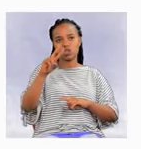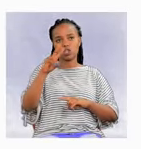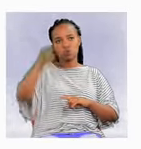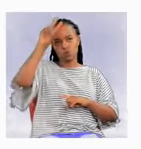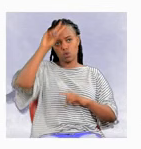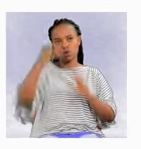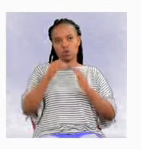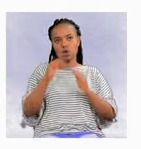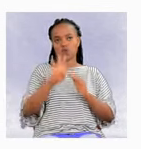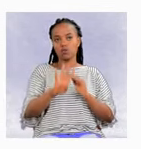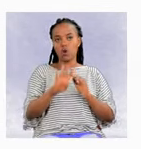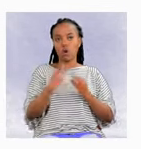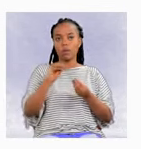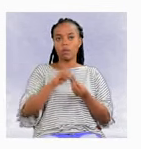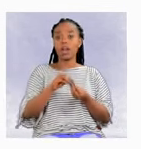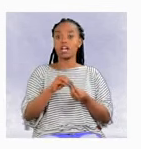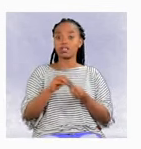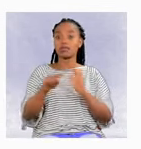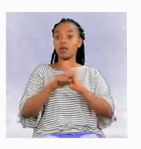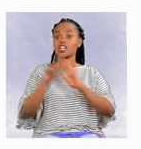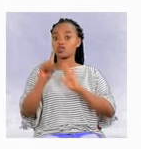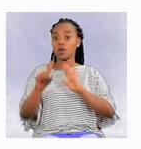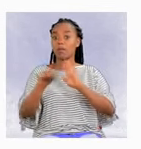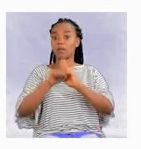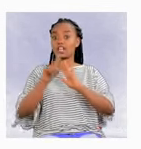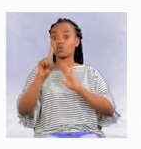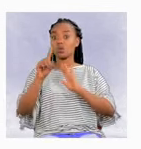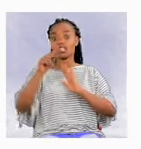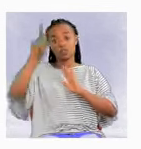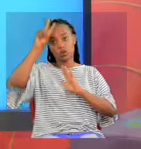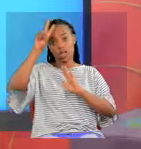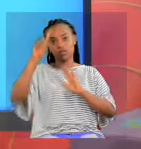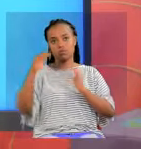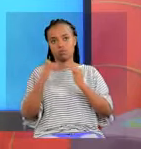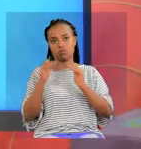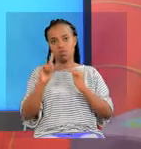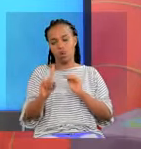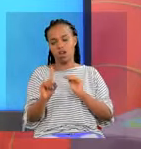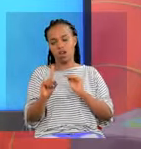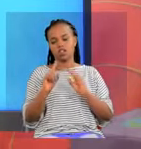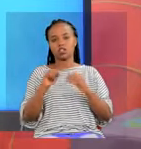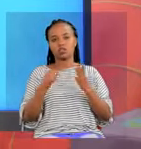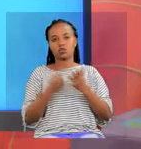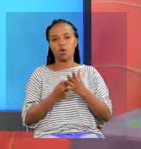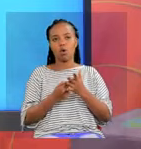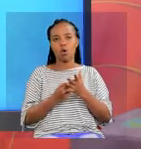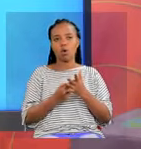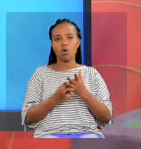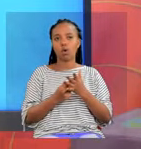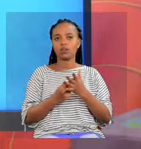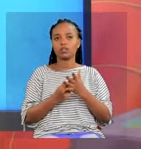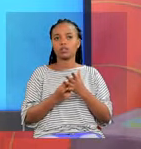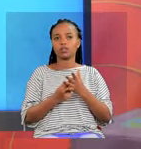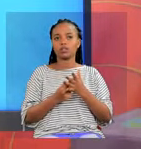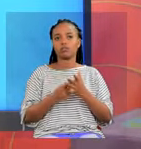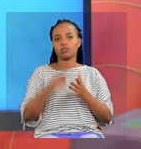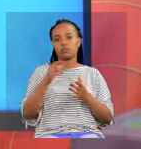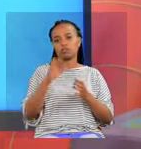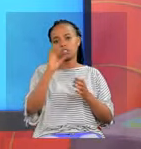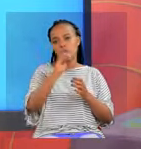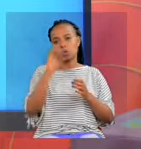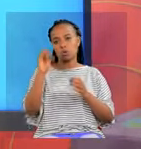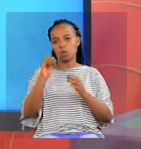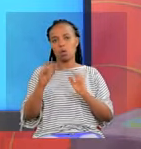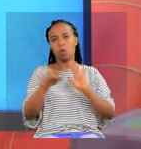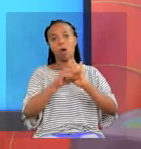plus b is minus 1 squared is 1. So this is equal to this one 0, 0, you have